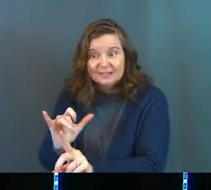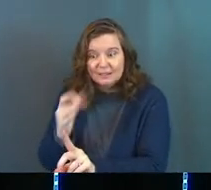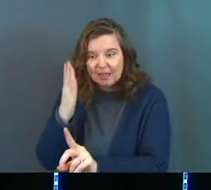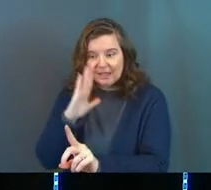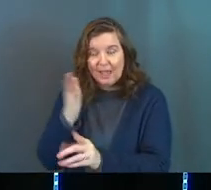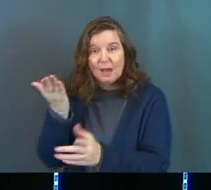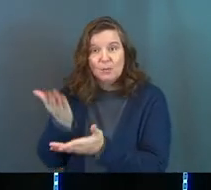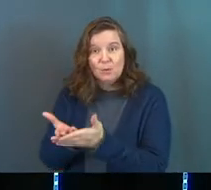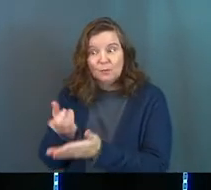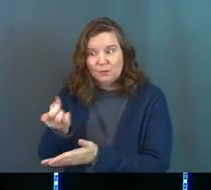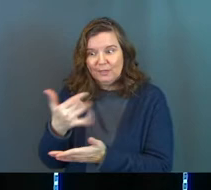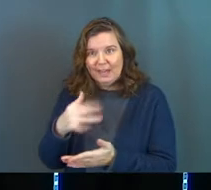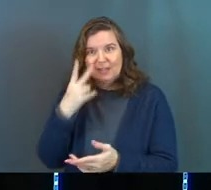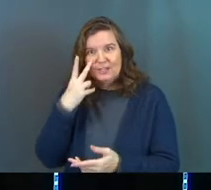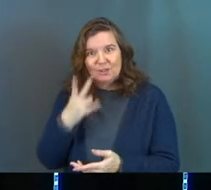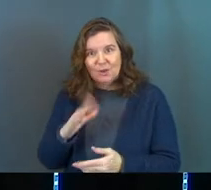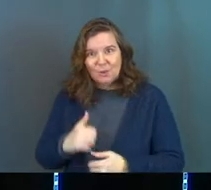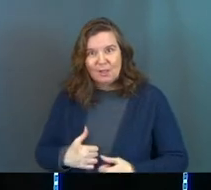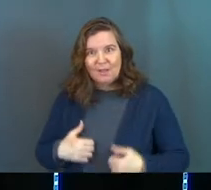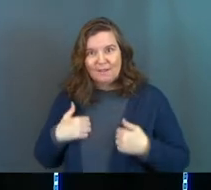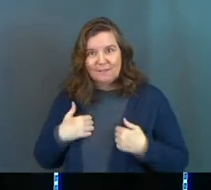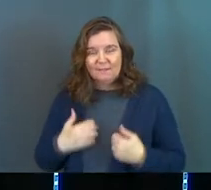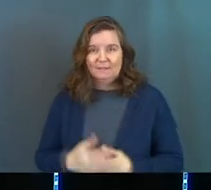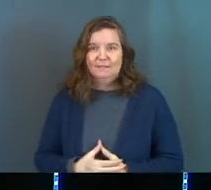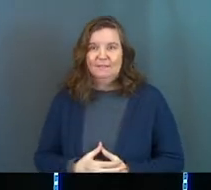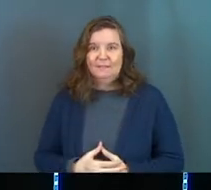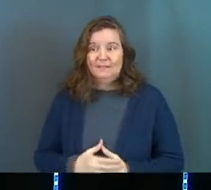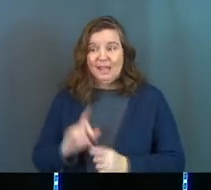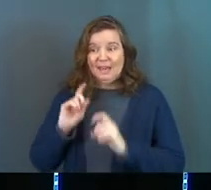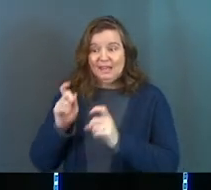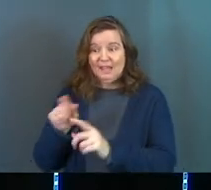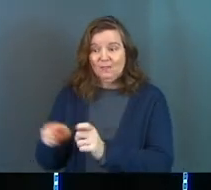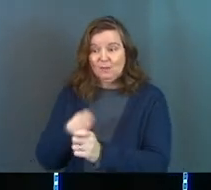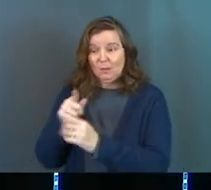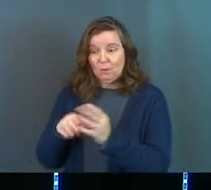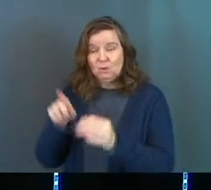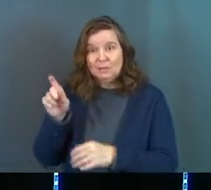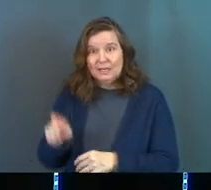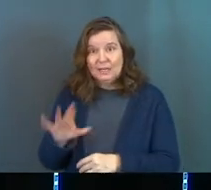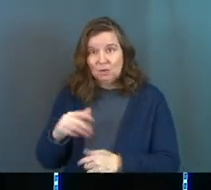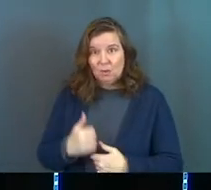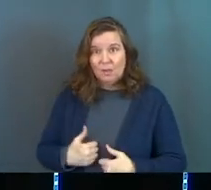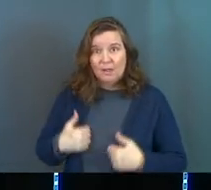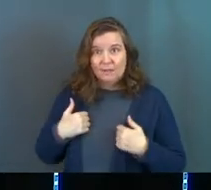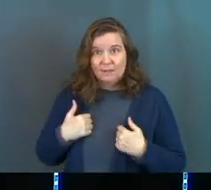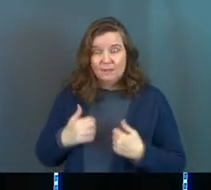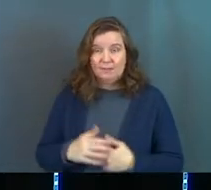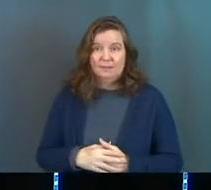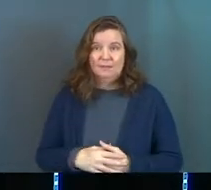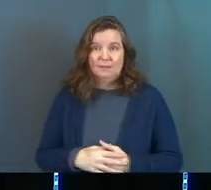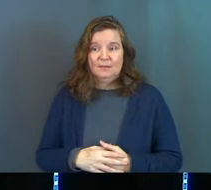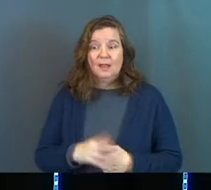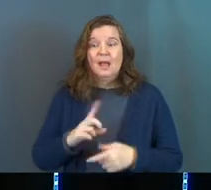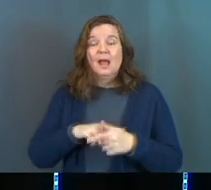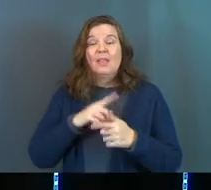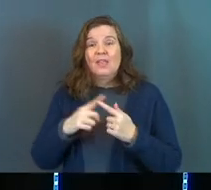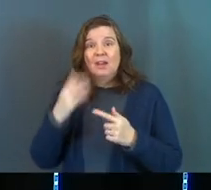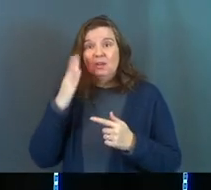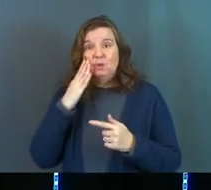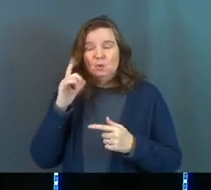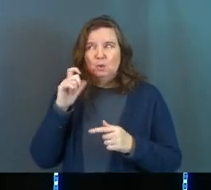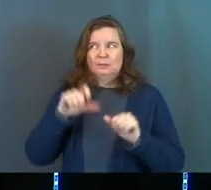And God proved to you that he saw your life. And he gave you exactly what you needed in your life. And then he